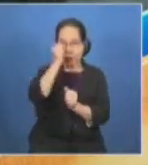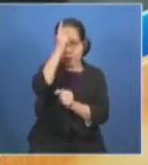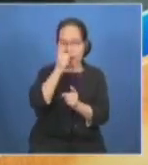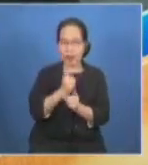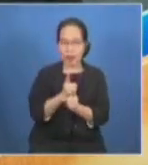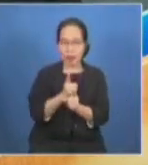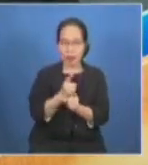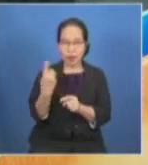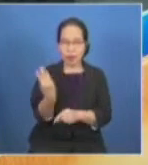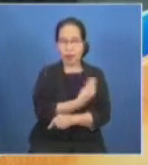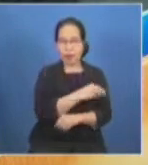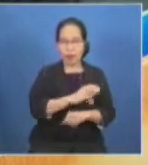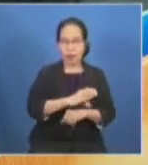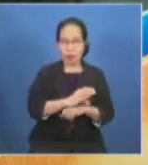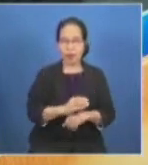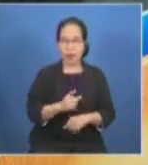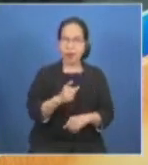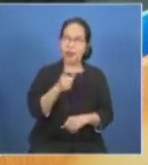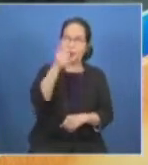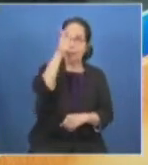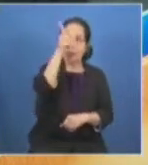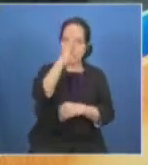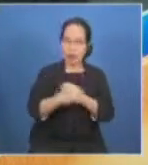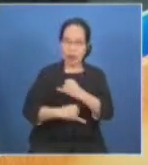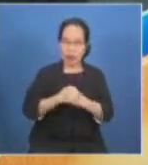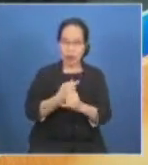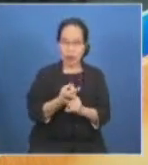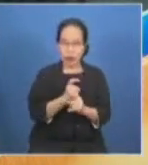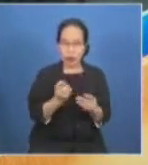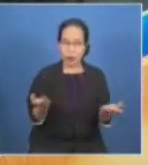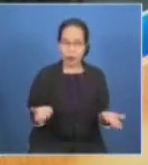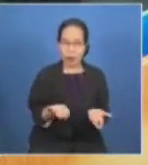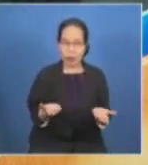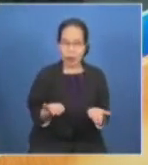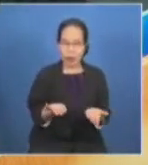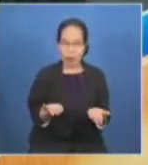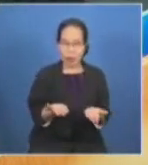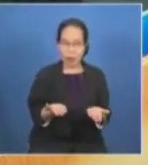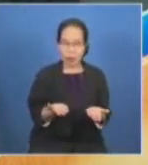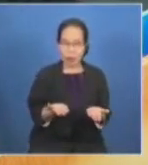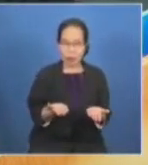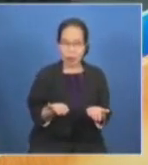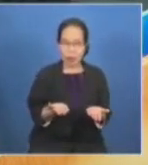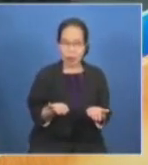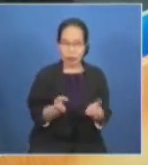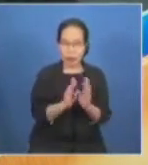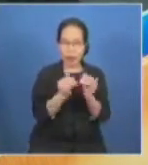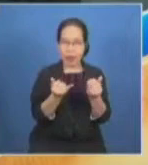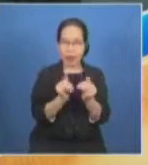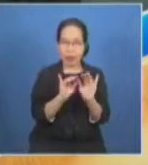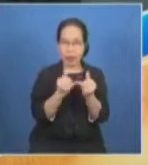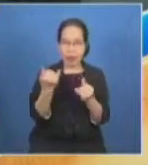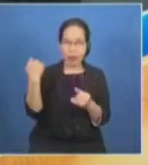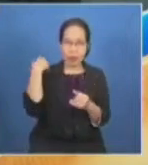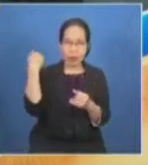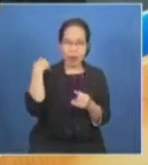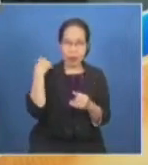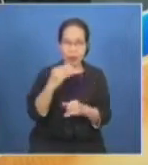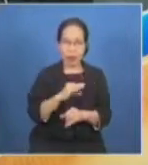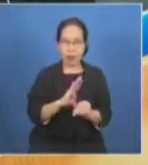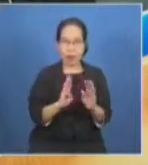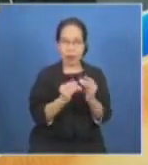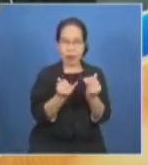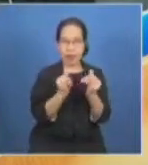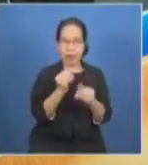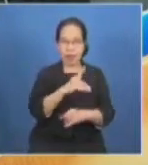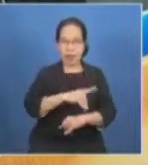wake. And Kuya, together with our brother in the Church of God International, from our barangay officials in Barangay